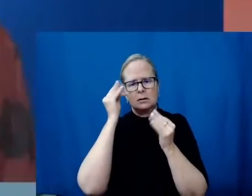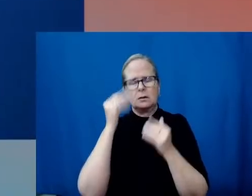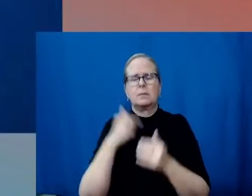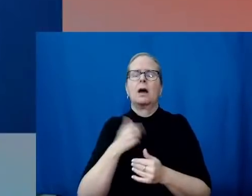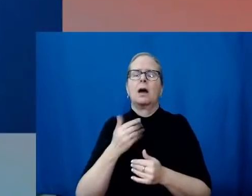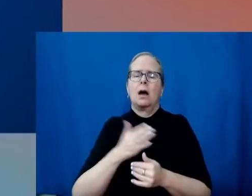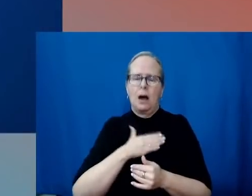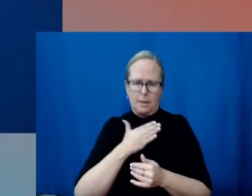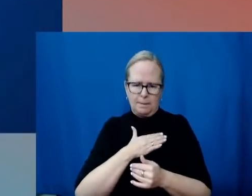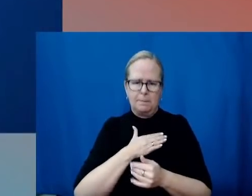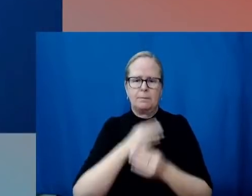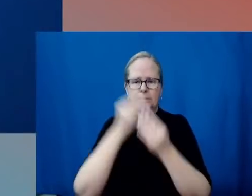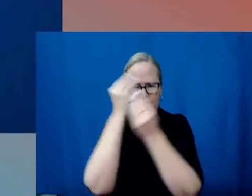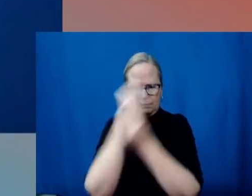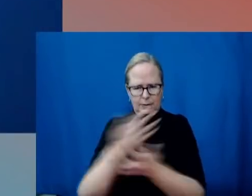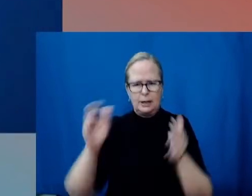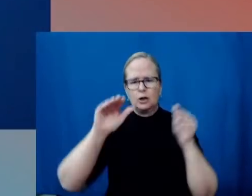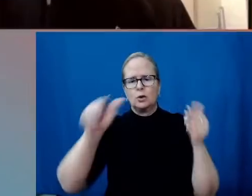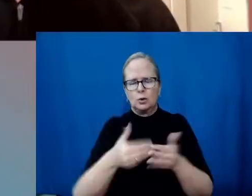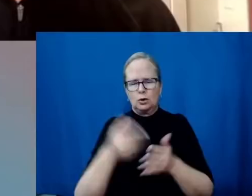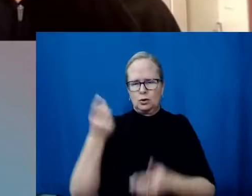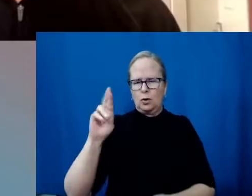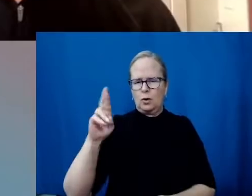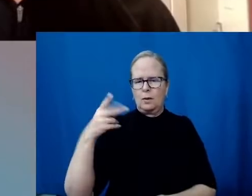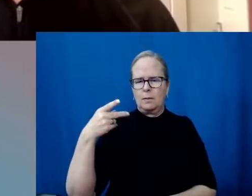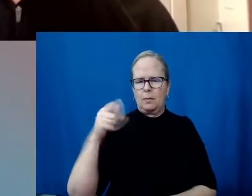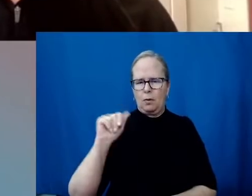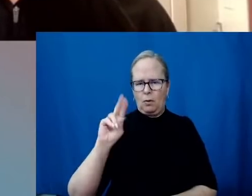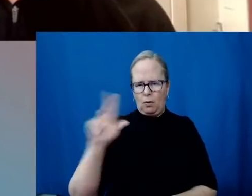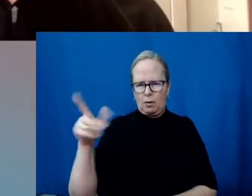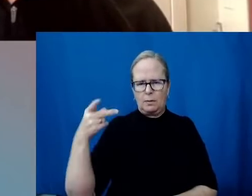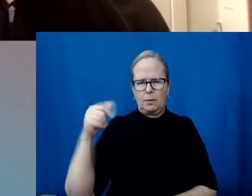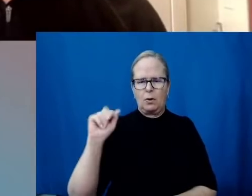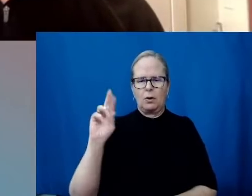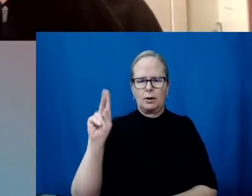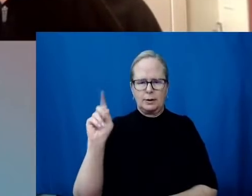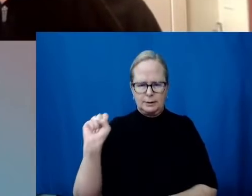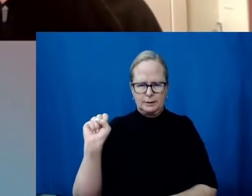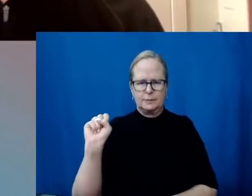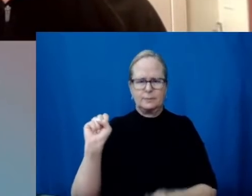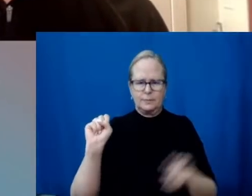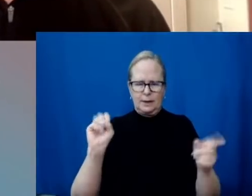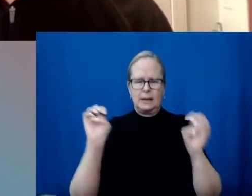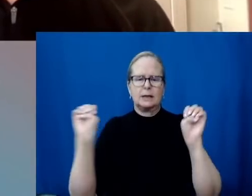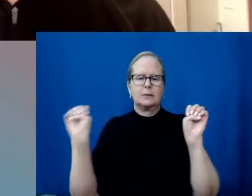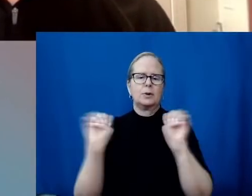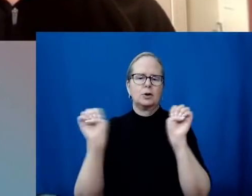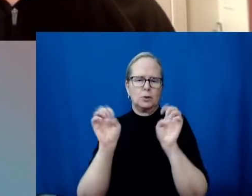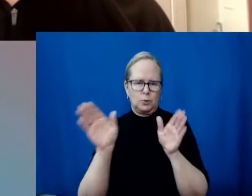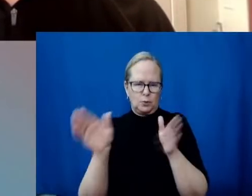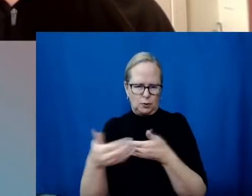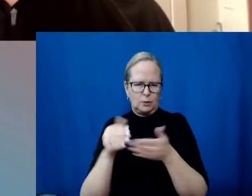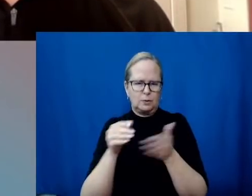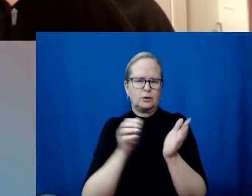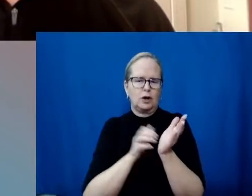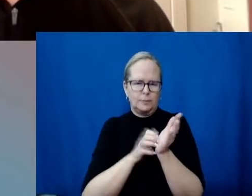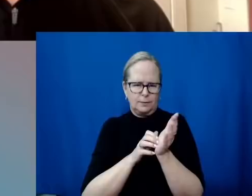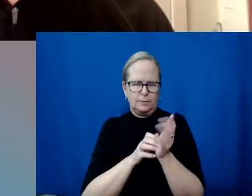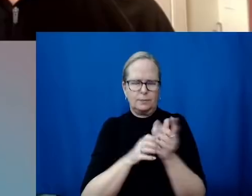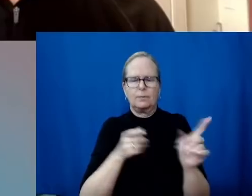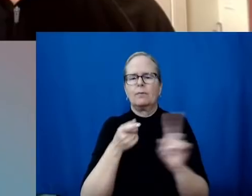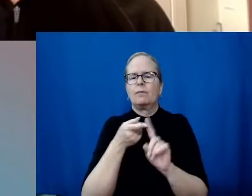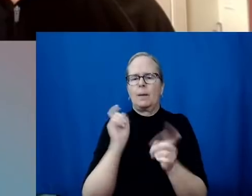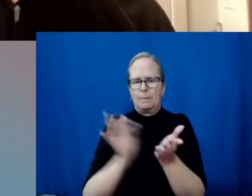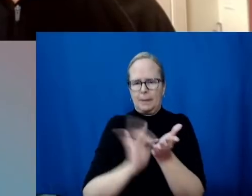have Dr. Paul Parks with us, an emergency room physician, member of Protect Our Province from the Medicine Hat Regional Hospital, as well